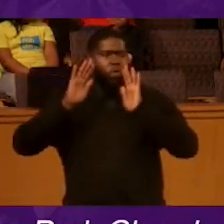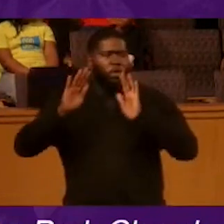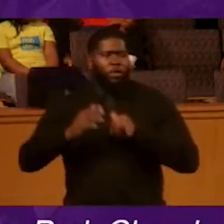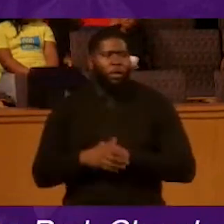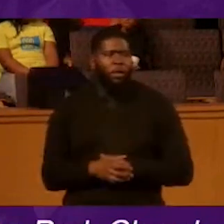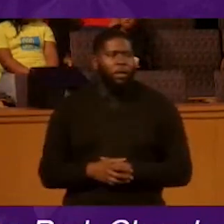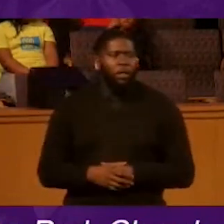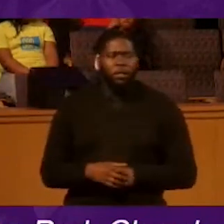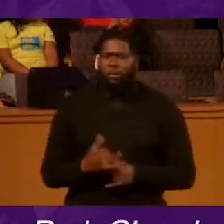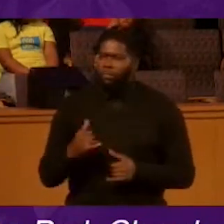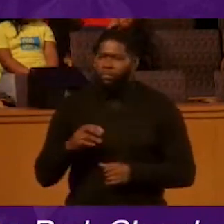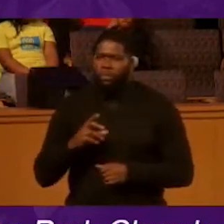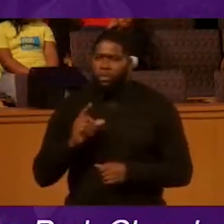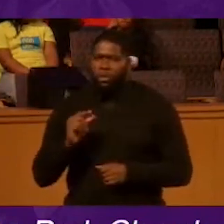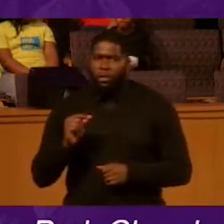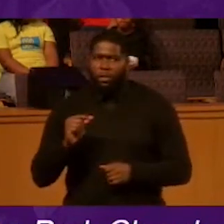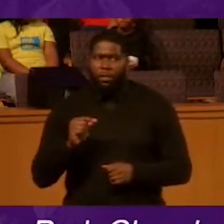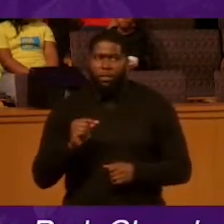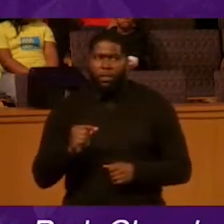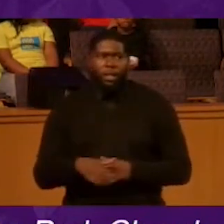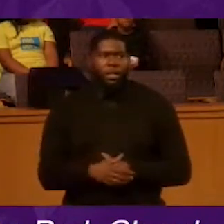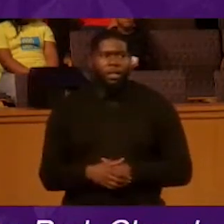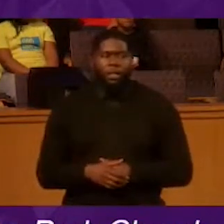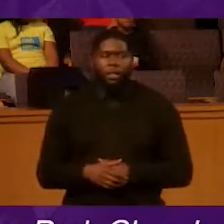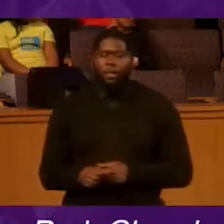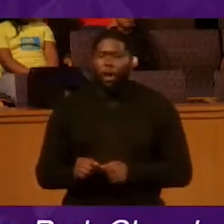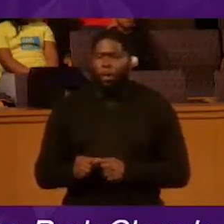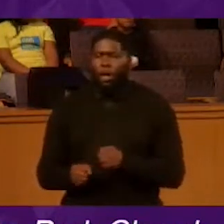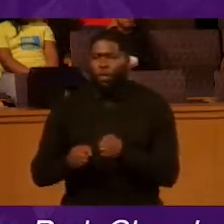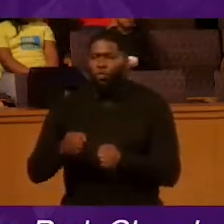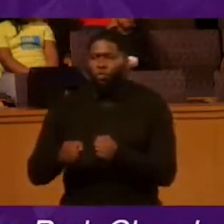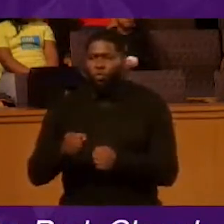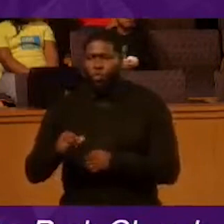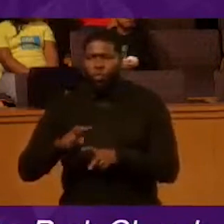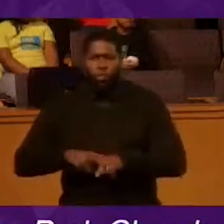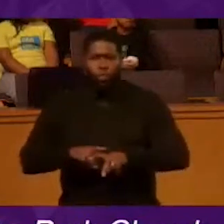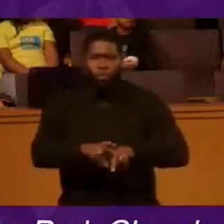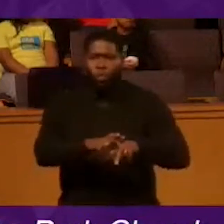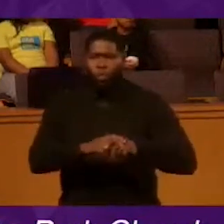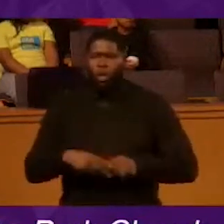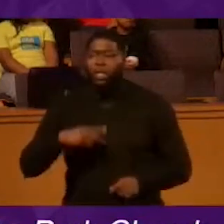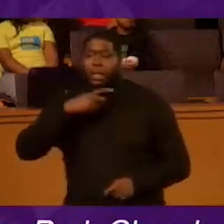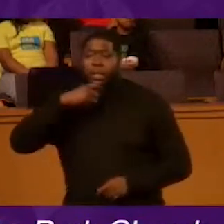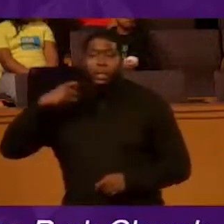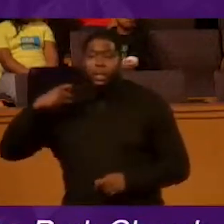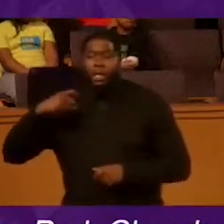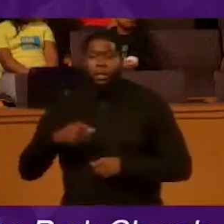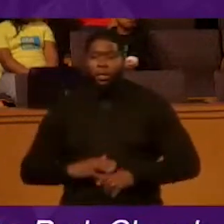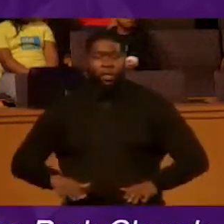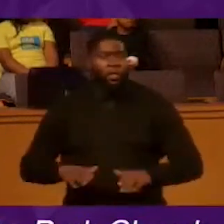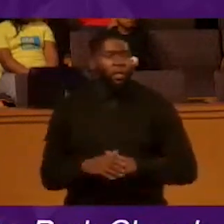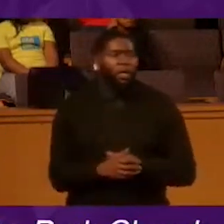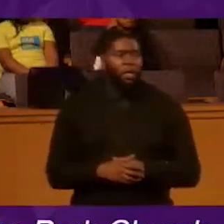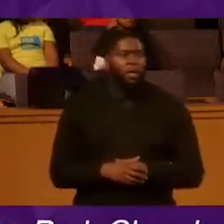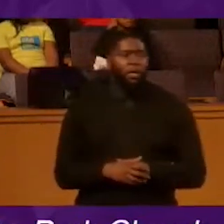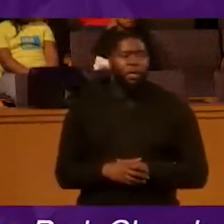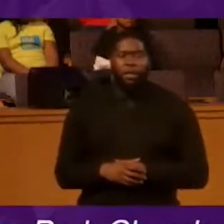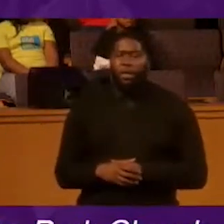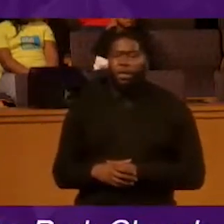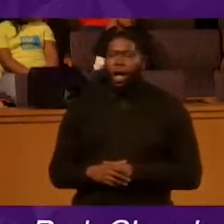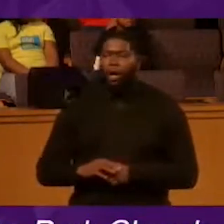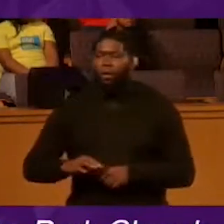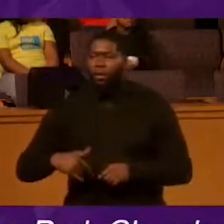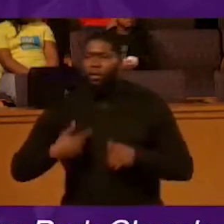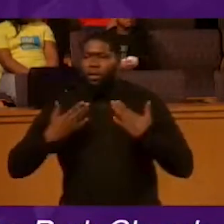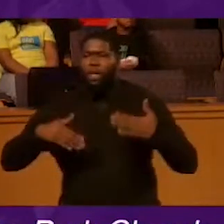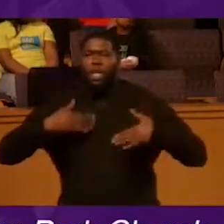Wonderful. No, I've been riding dune buggies in the desert. That's been my latest. Okay, okay. And it's been good. I've enjoyed that. And